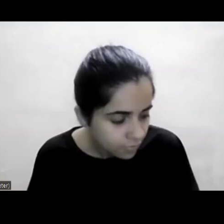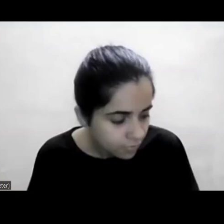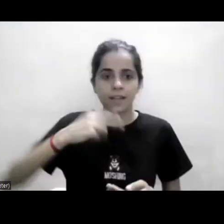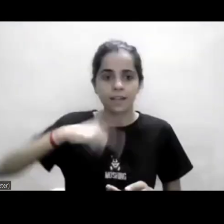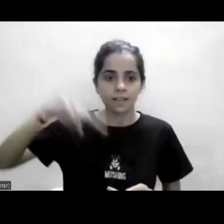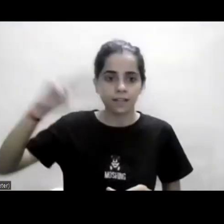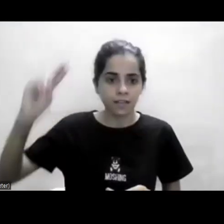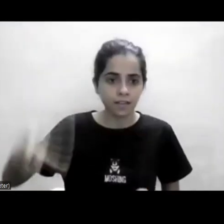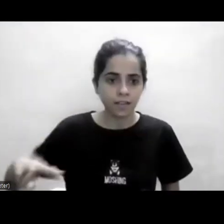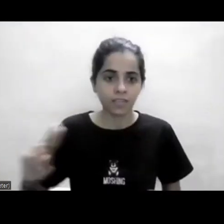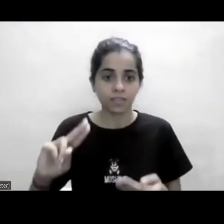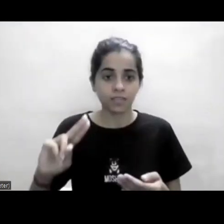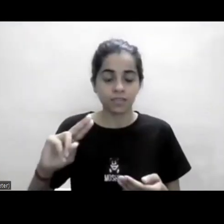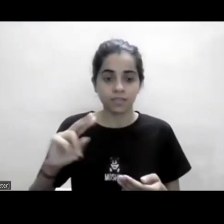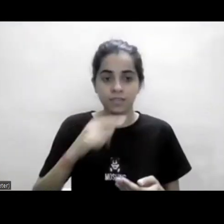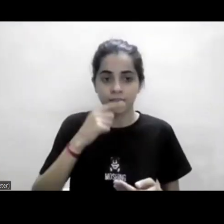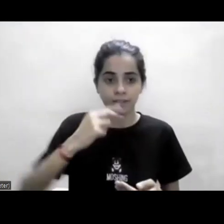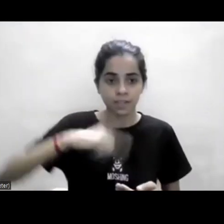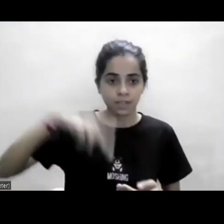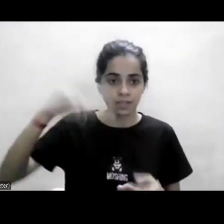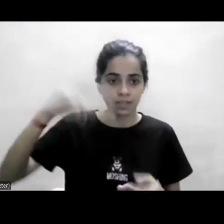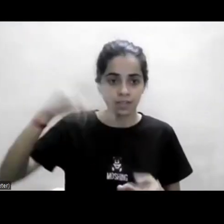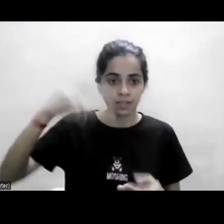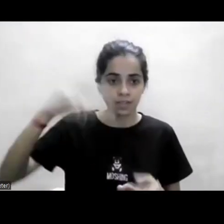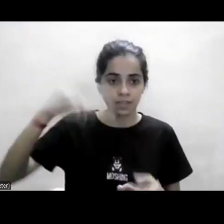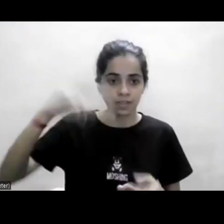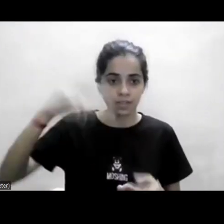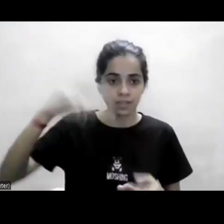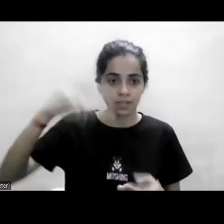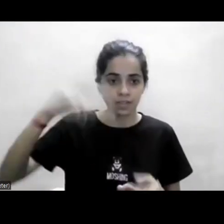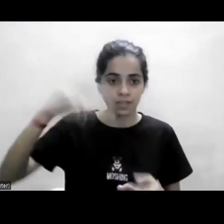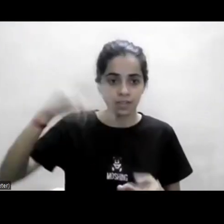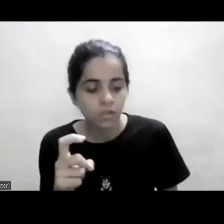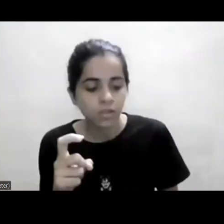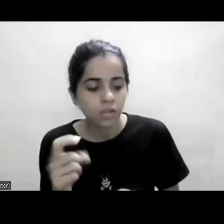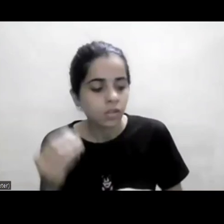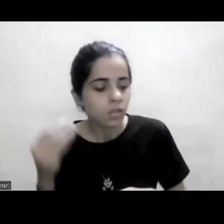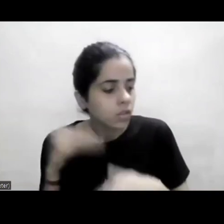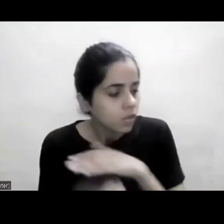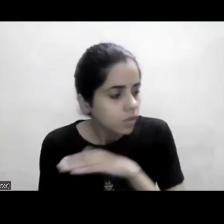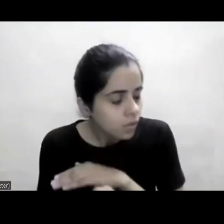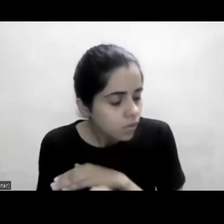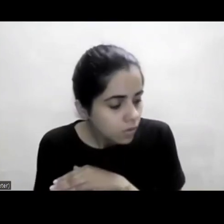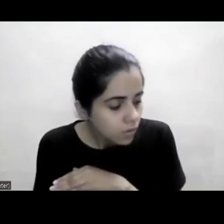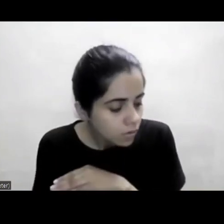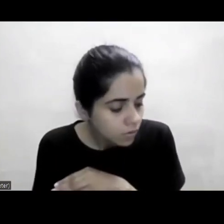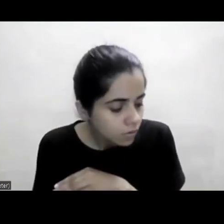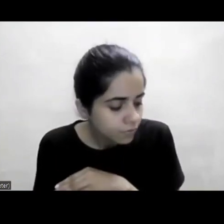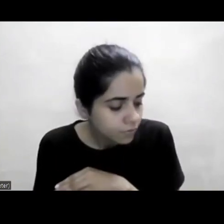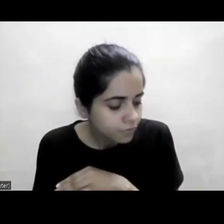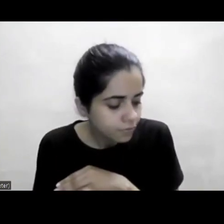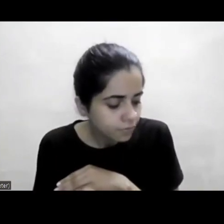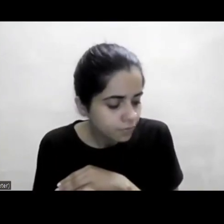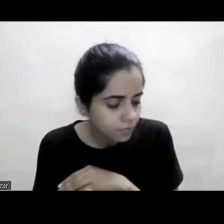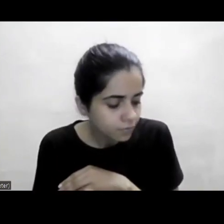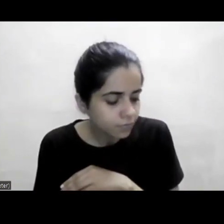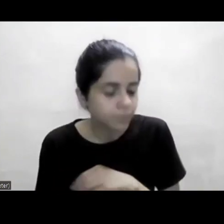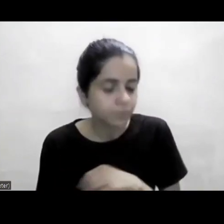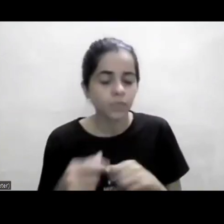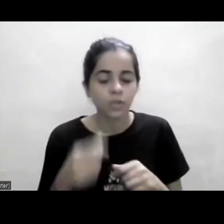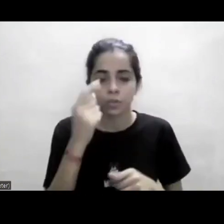And it's called Extraordinary Attorney Wu. And the description says that it's about a woman on the